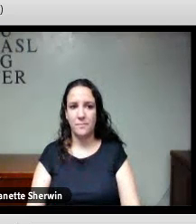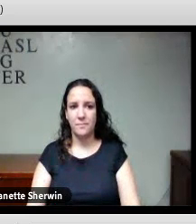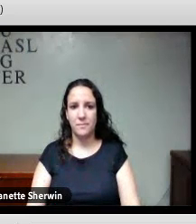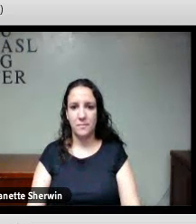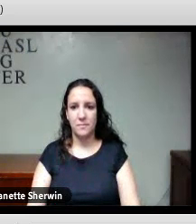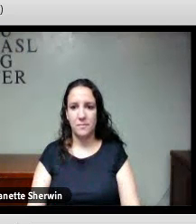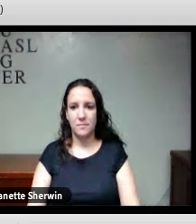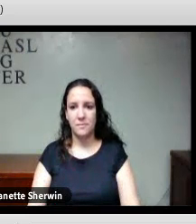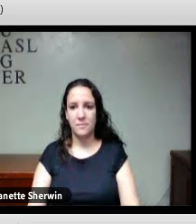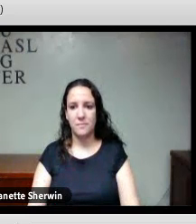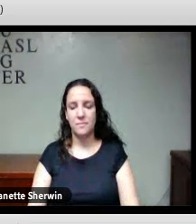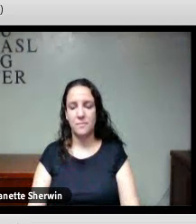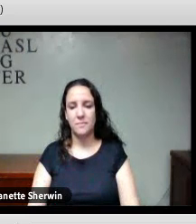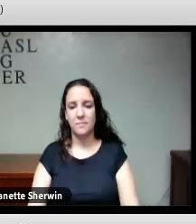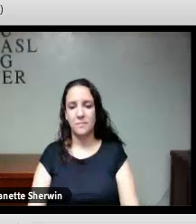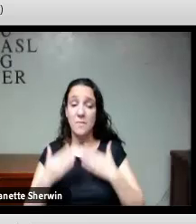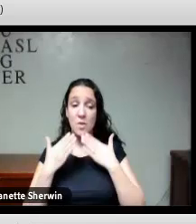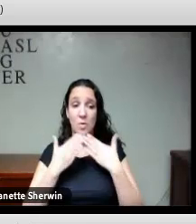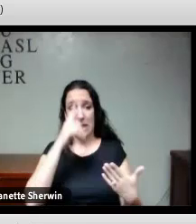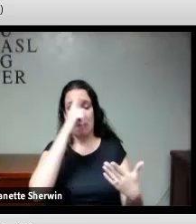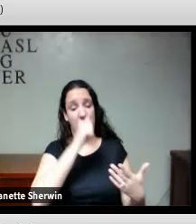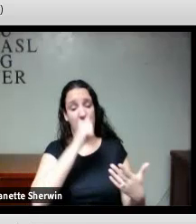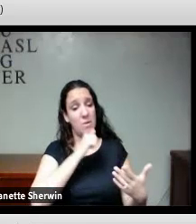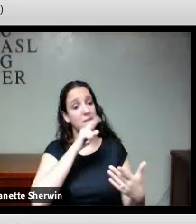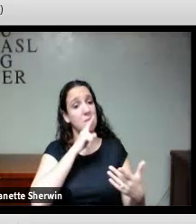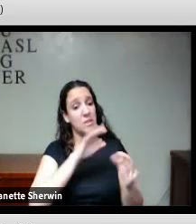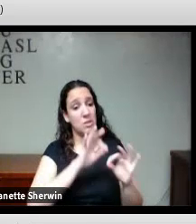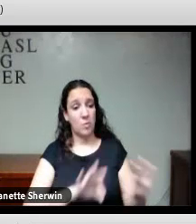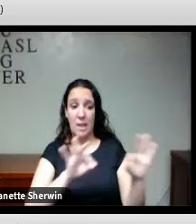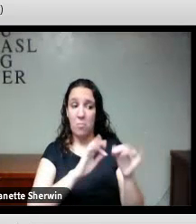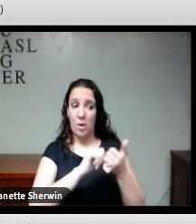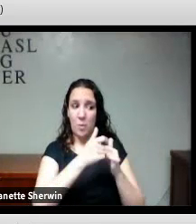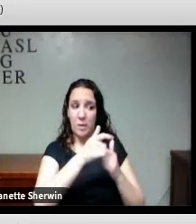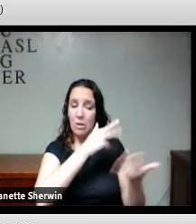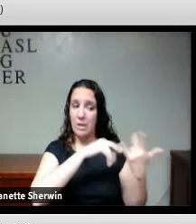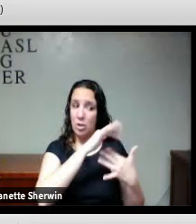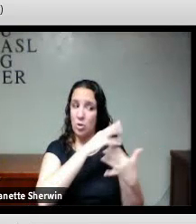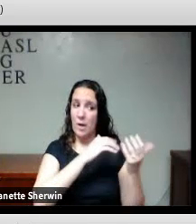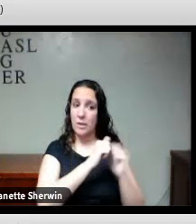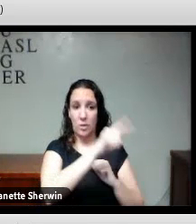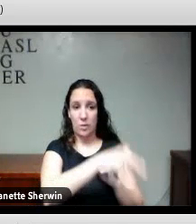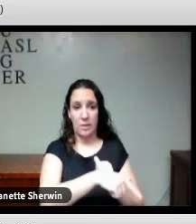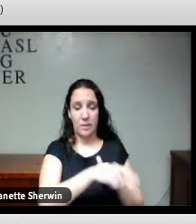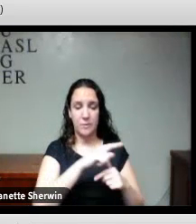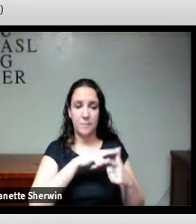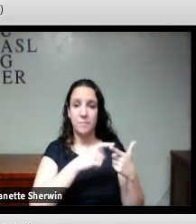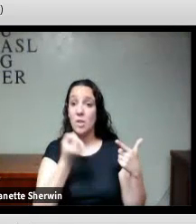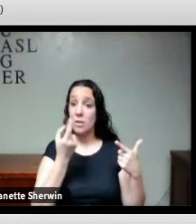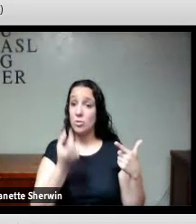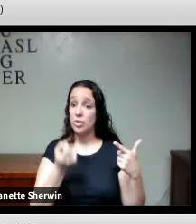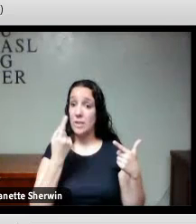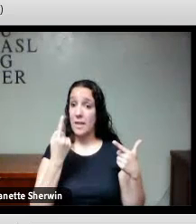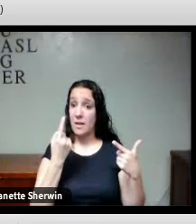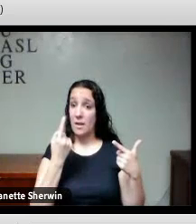thanking them for their patience can make a huge difference in how they interact with you. Thank them for their understanding.